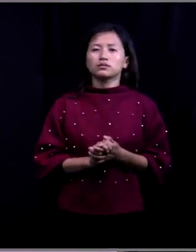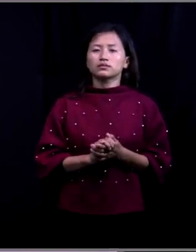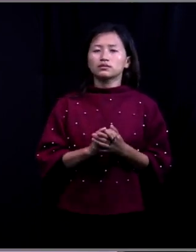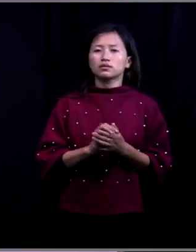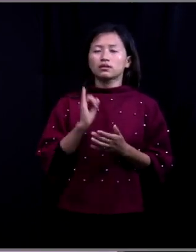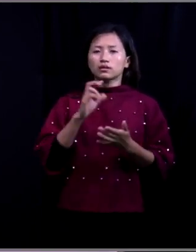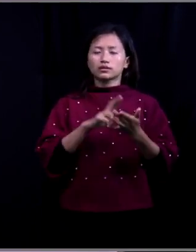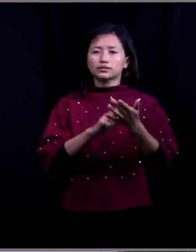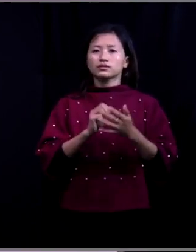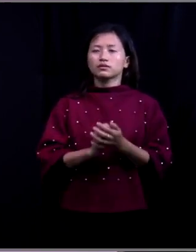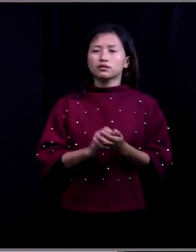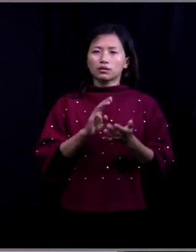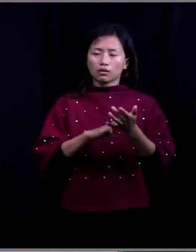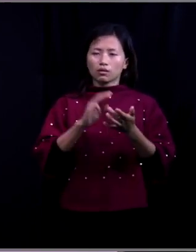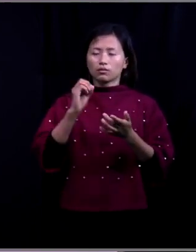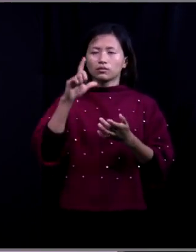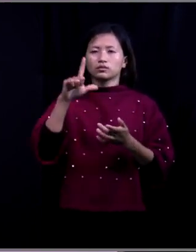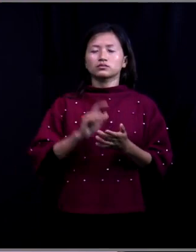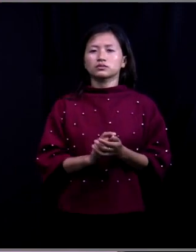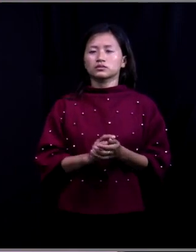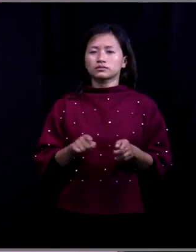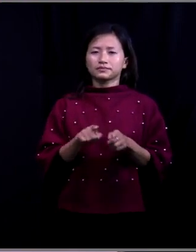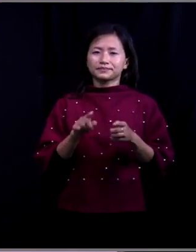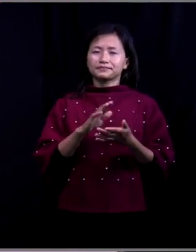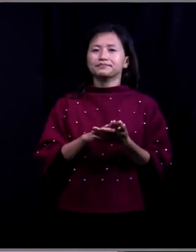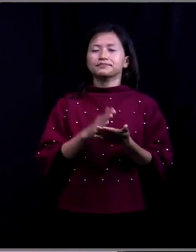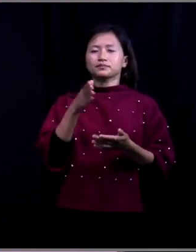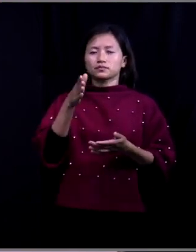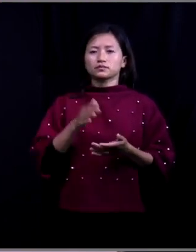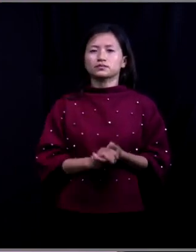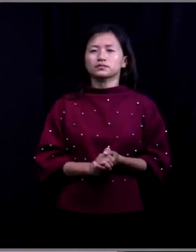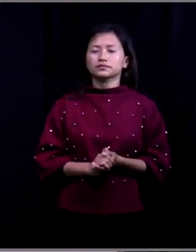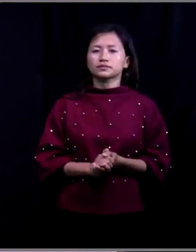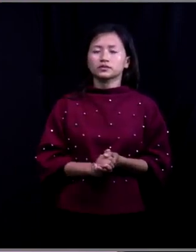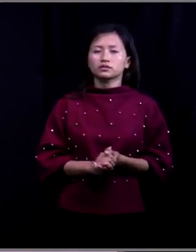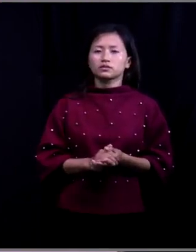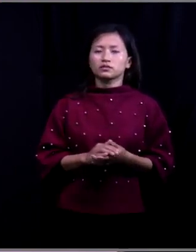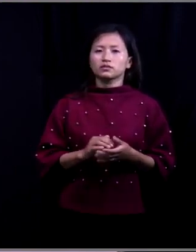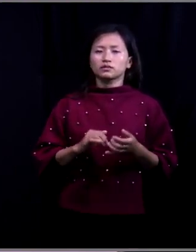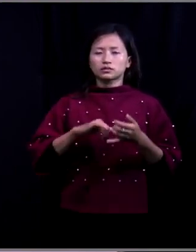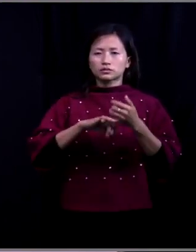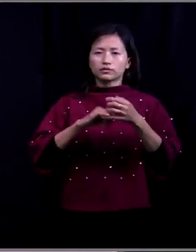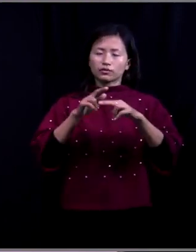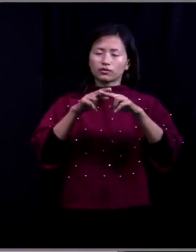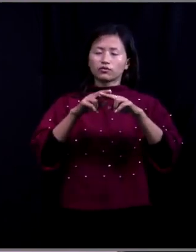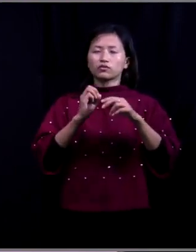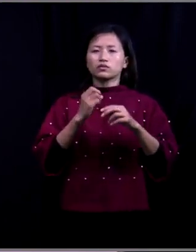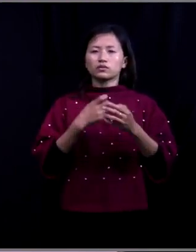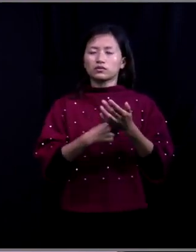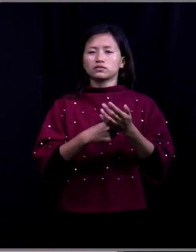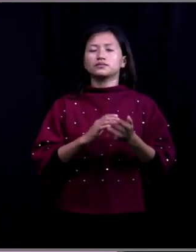the actual molecular formula of calcium chloride. This is just the empirical or stoichiometric formula of calcium